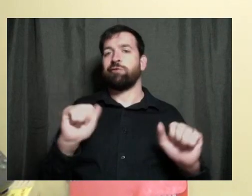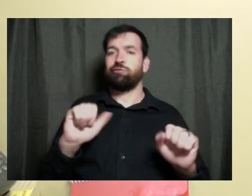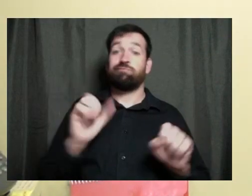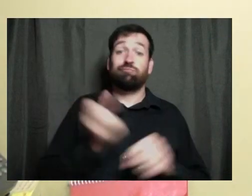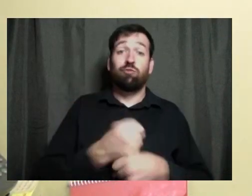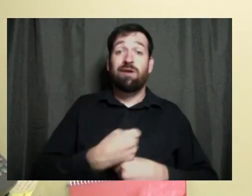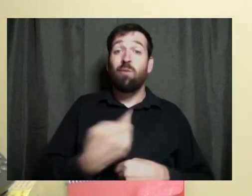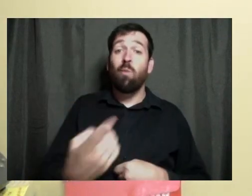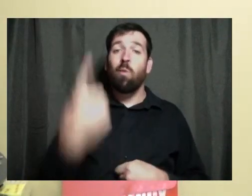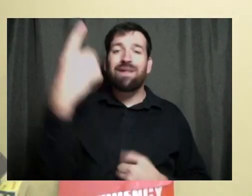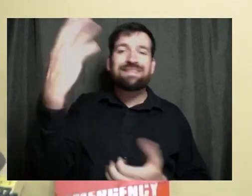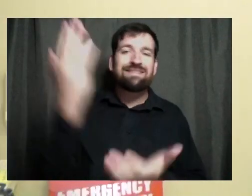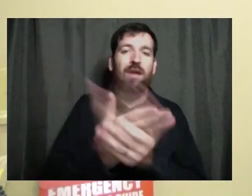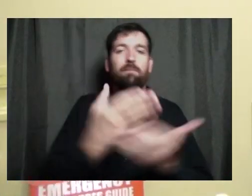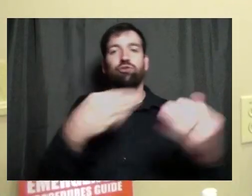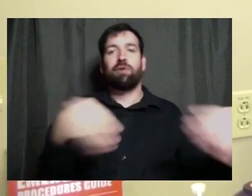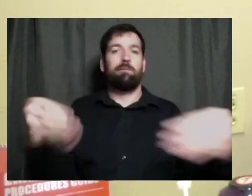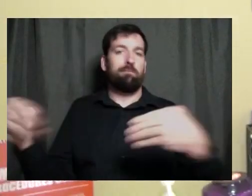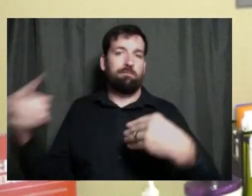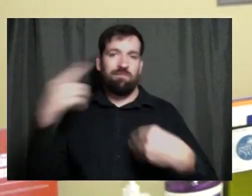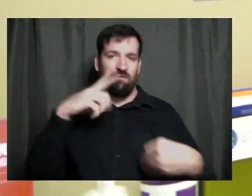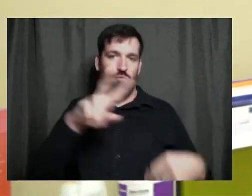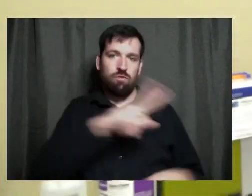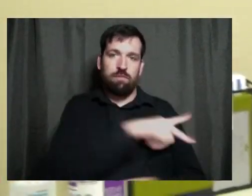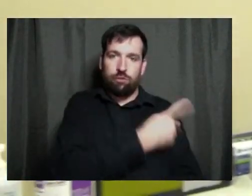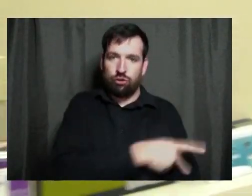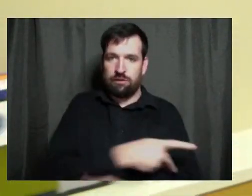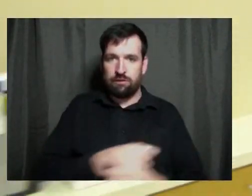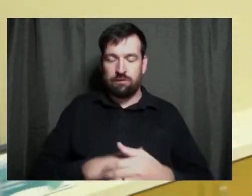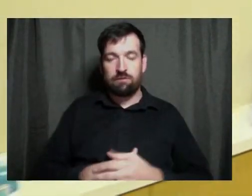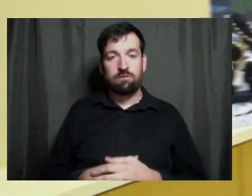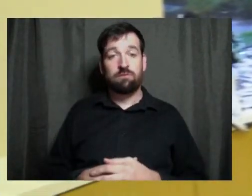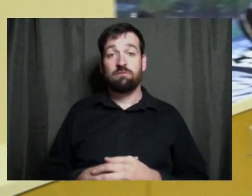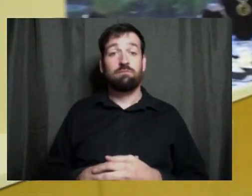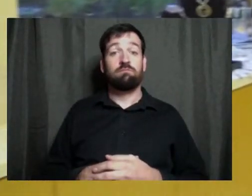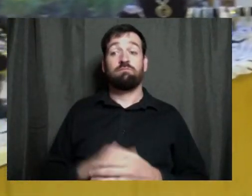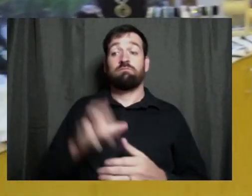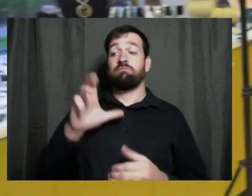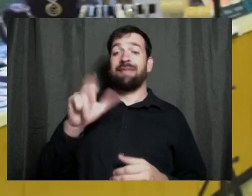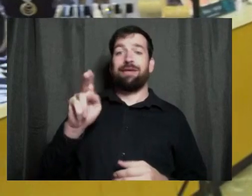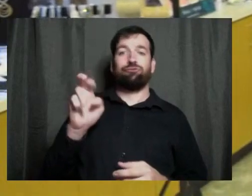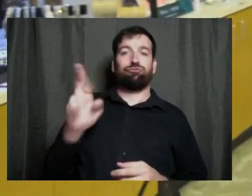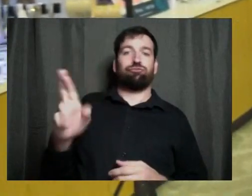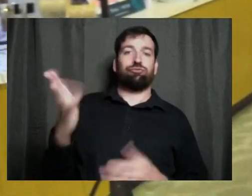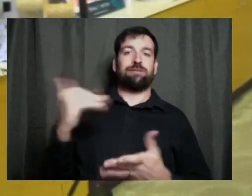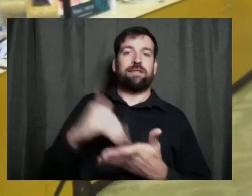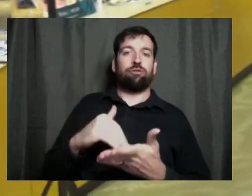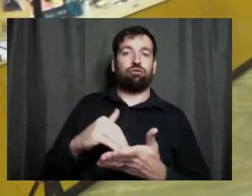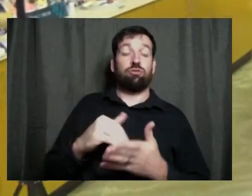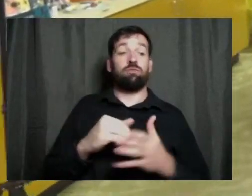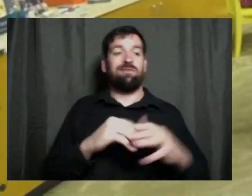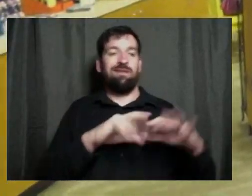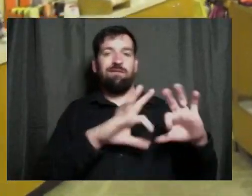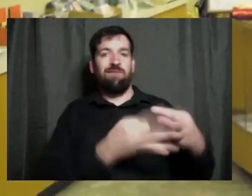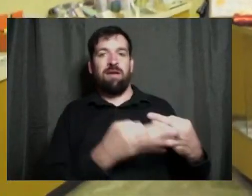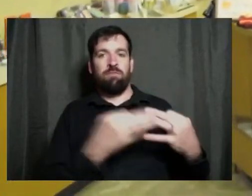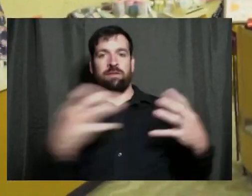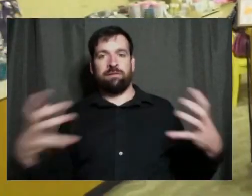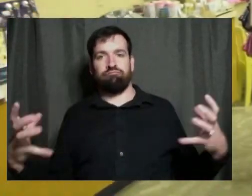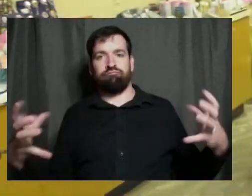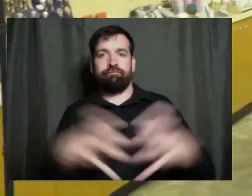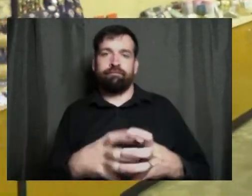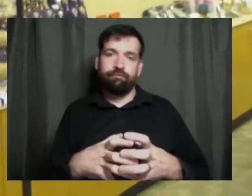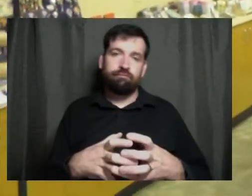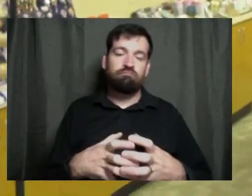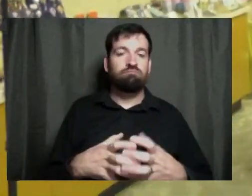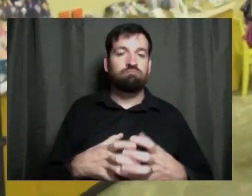our patients. With the help of the Cancer Center and the families coming together, we was able